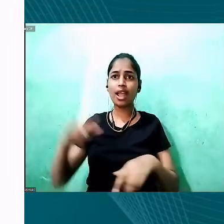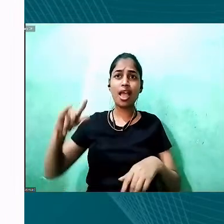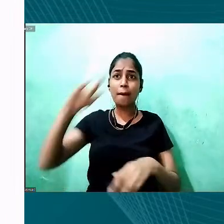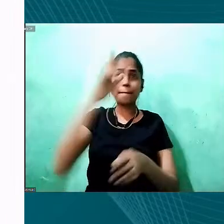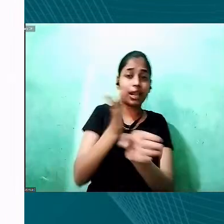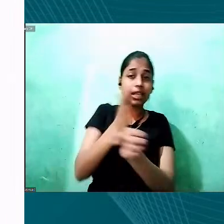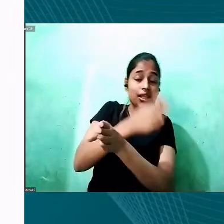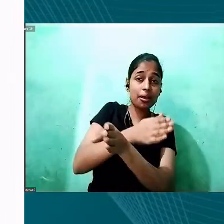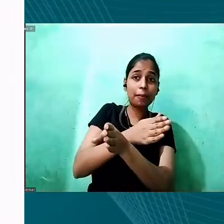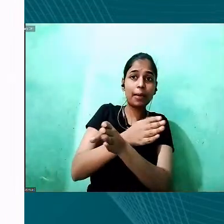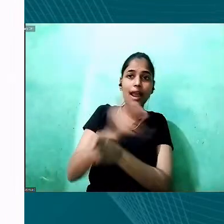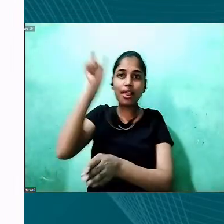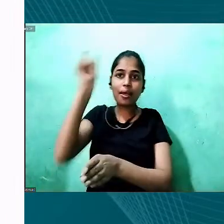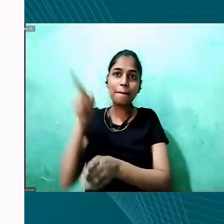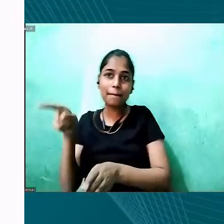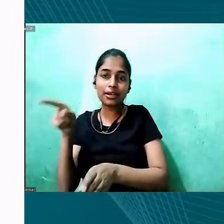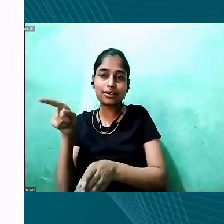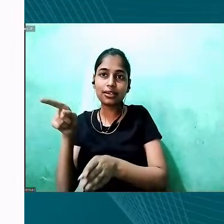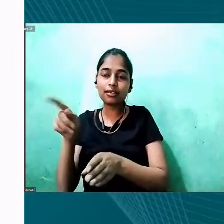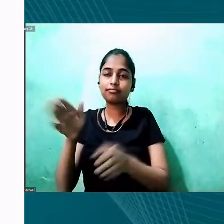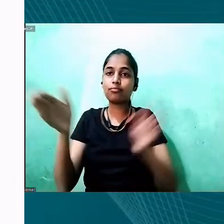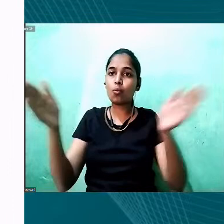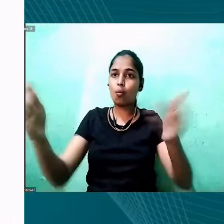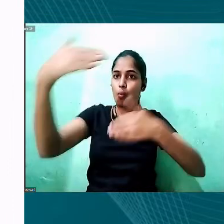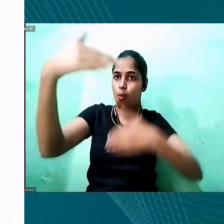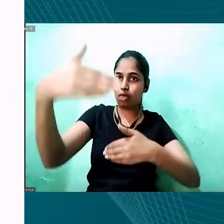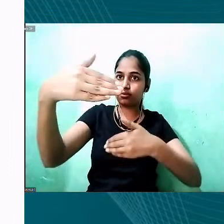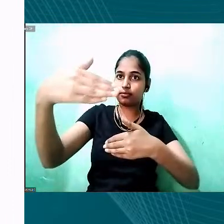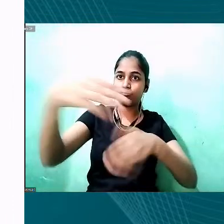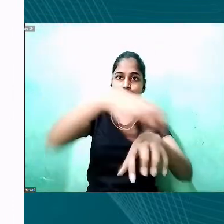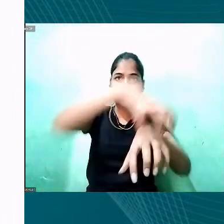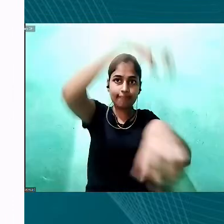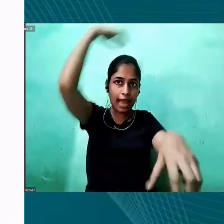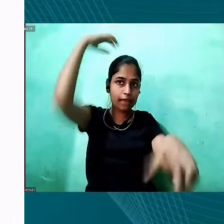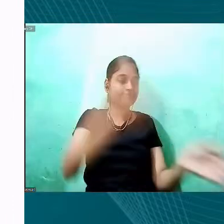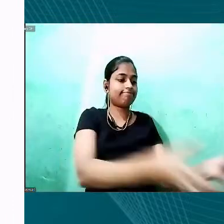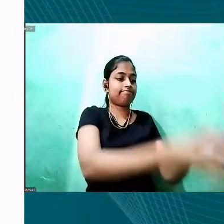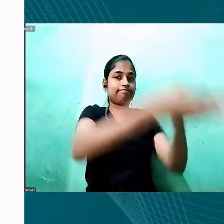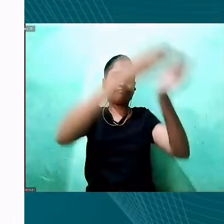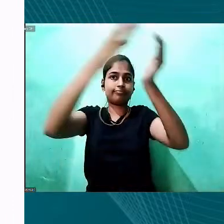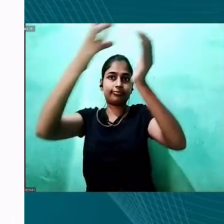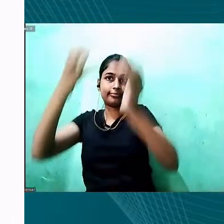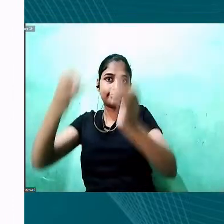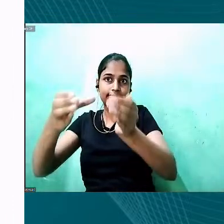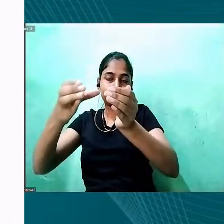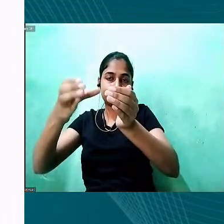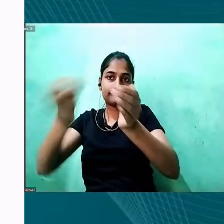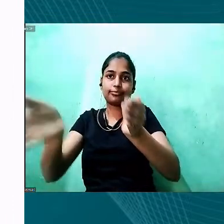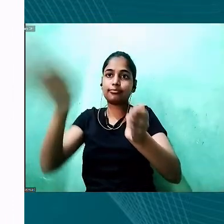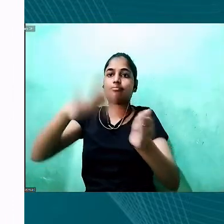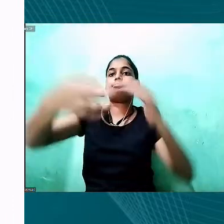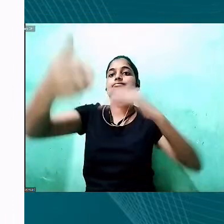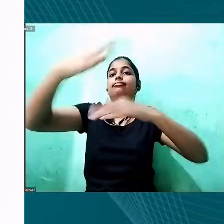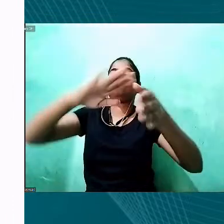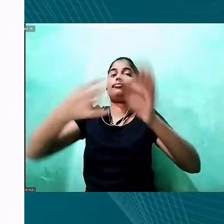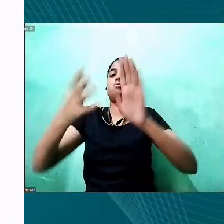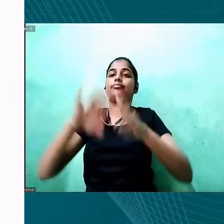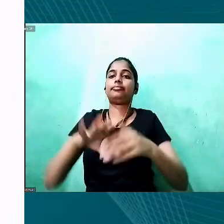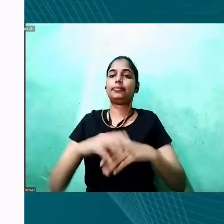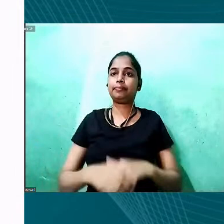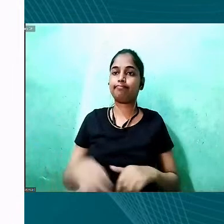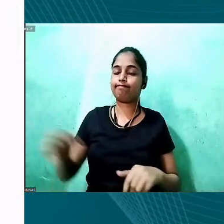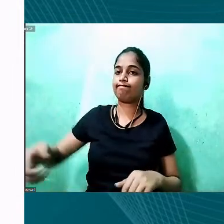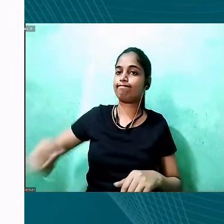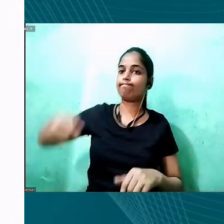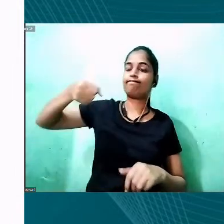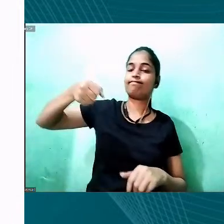gets comfortable. And moment he returns, what happens? He is shocked. As you can see on